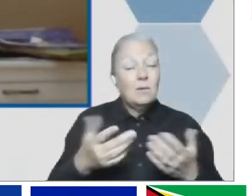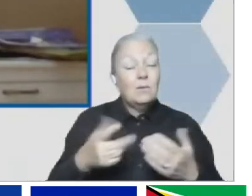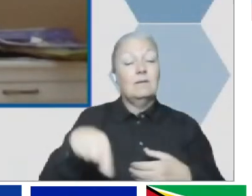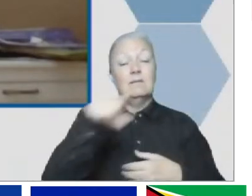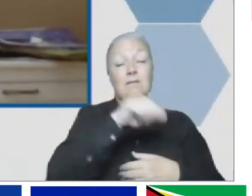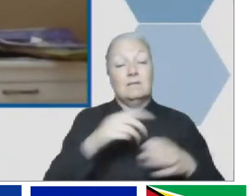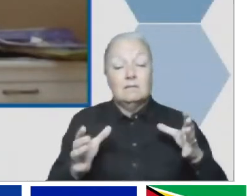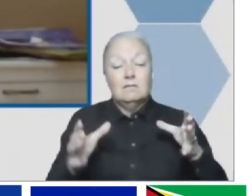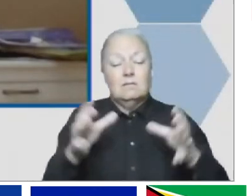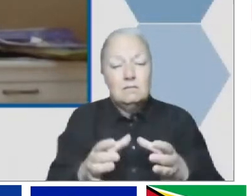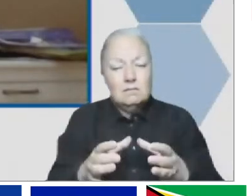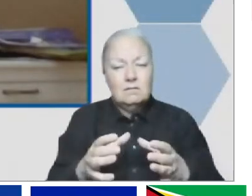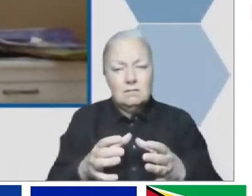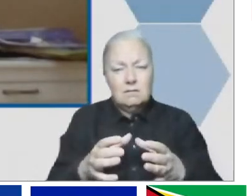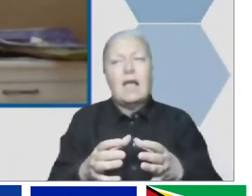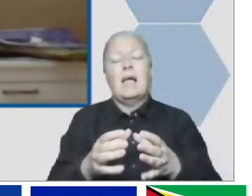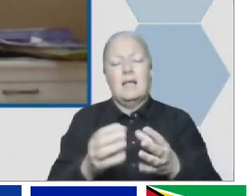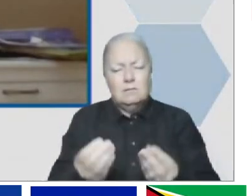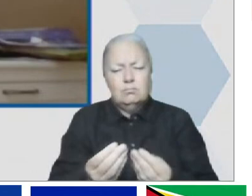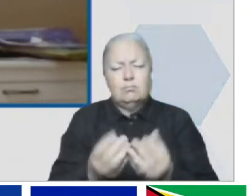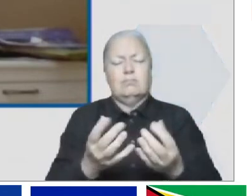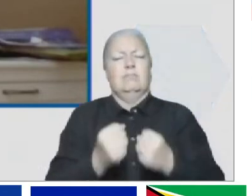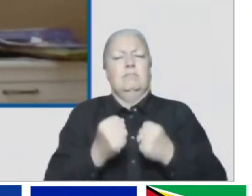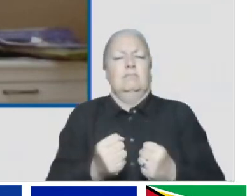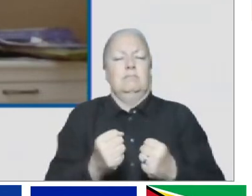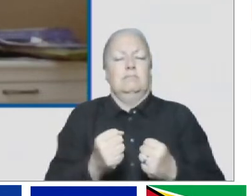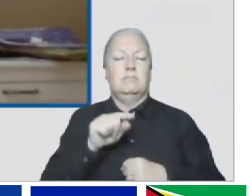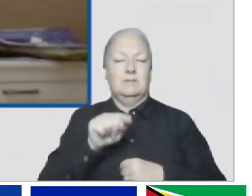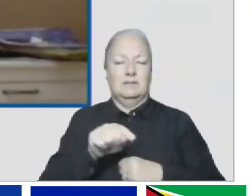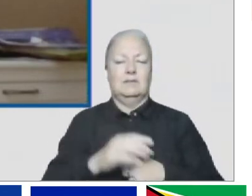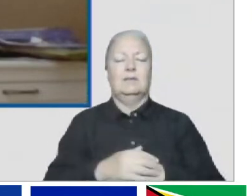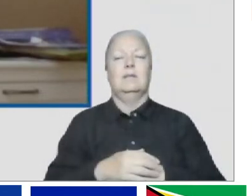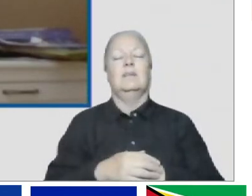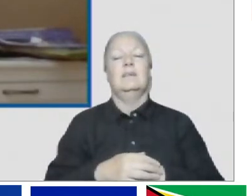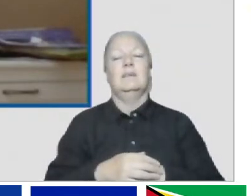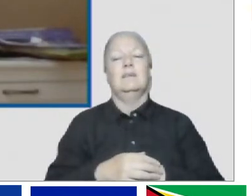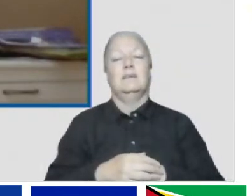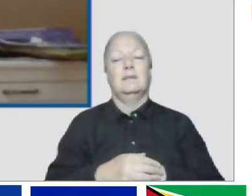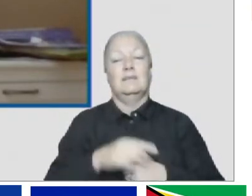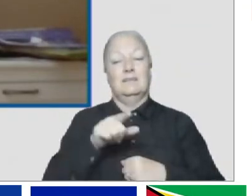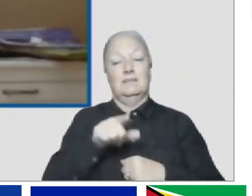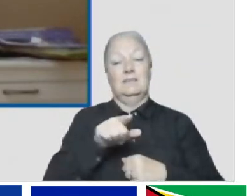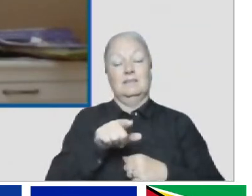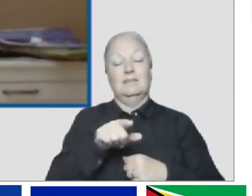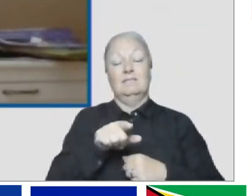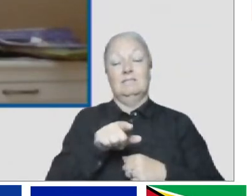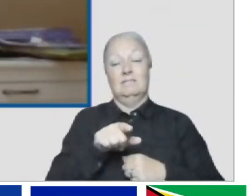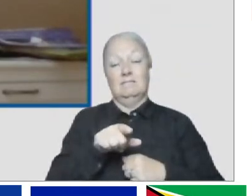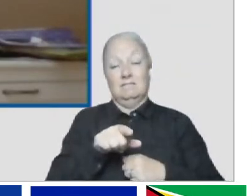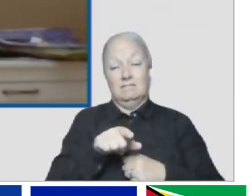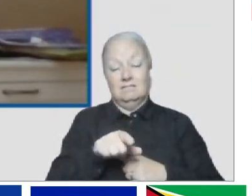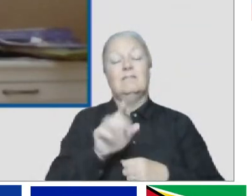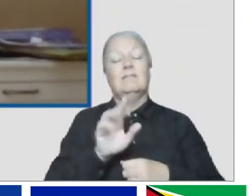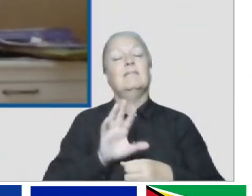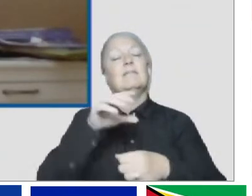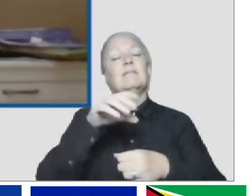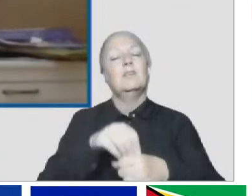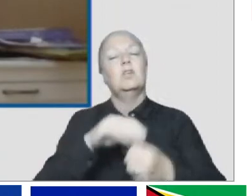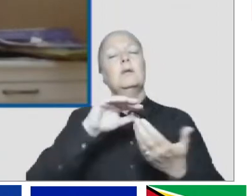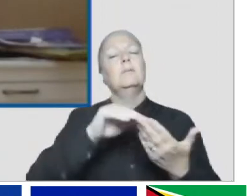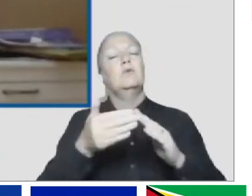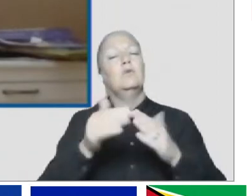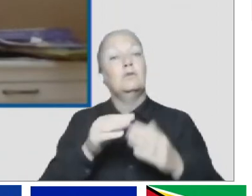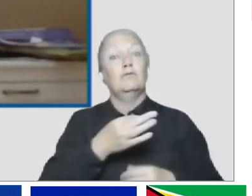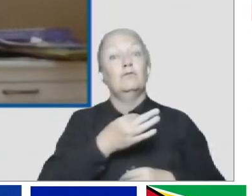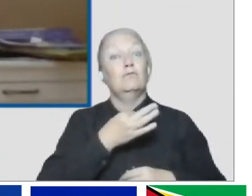which is actually important. So that is what we need to orient it to the involvement of the communities most at risk, but they don't have